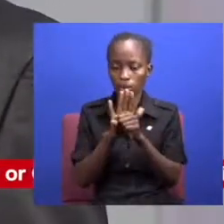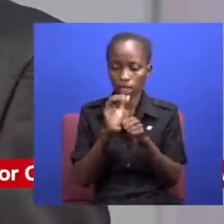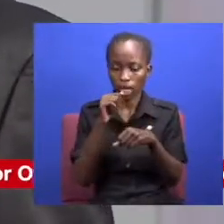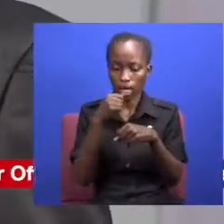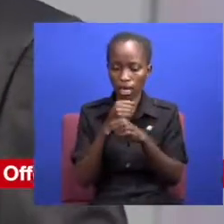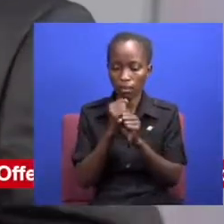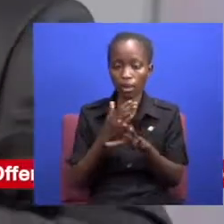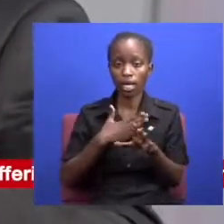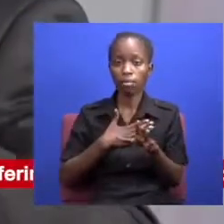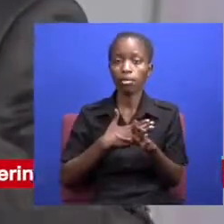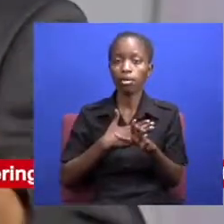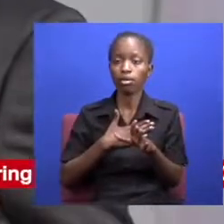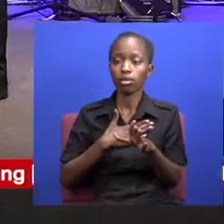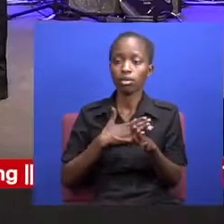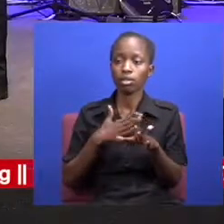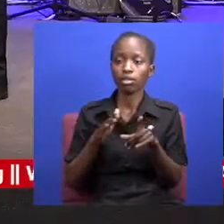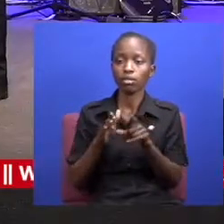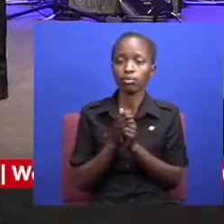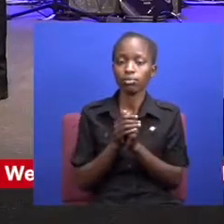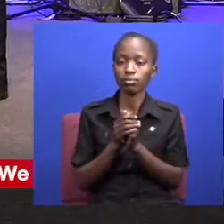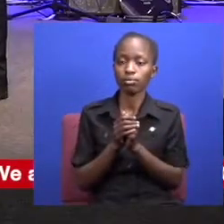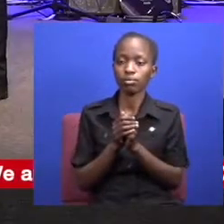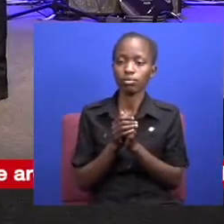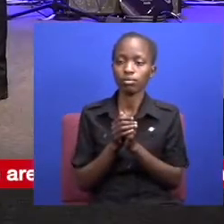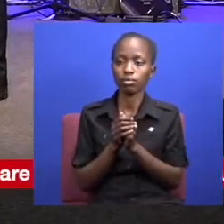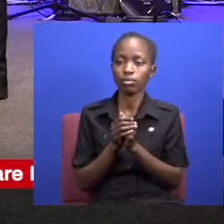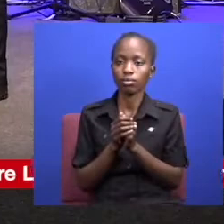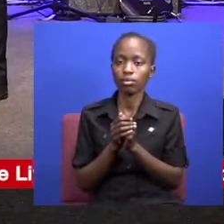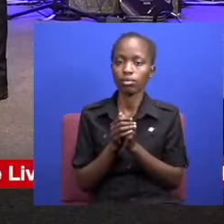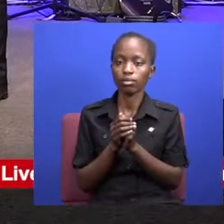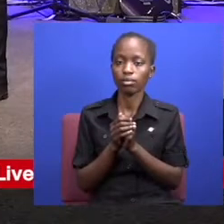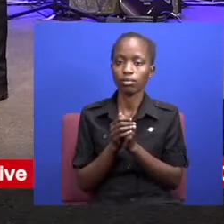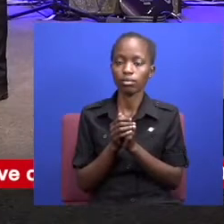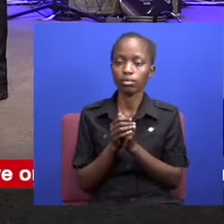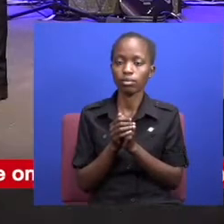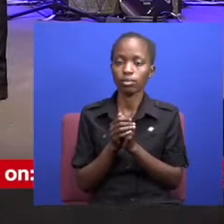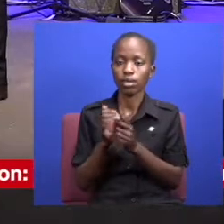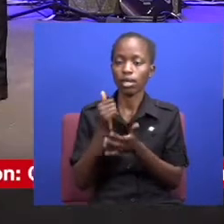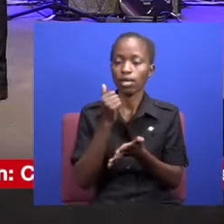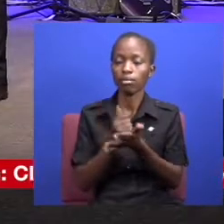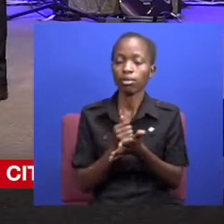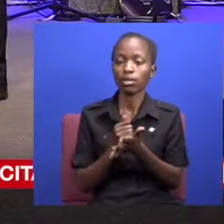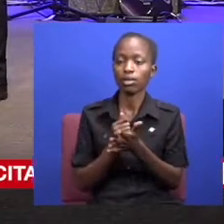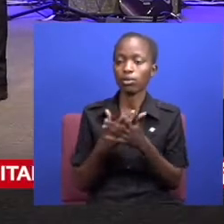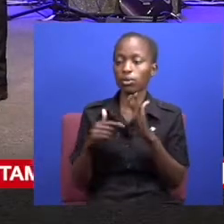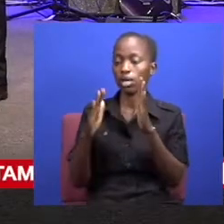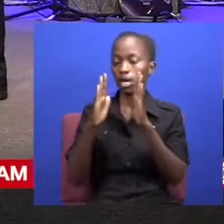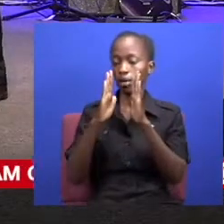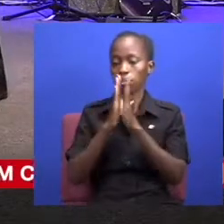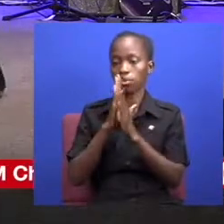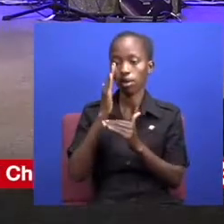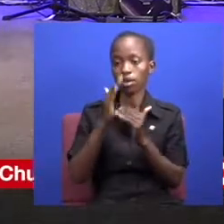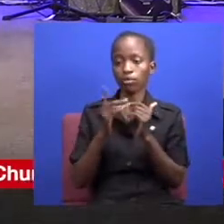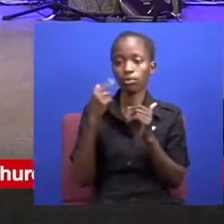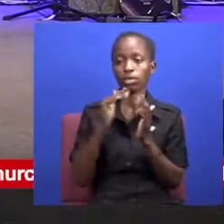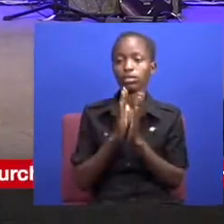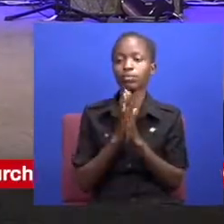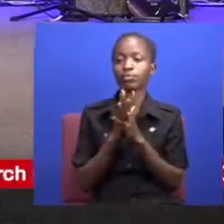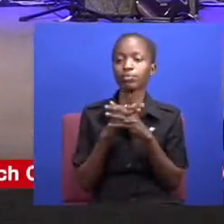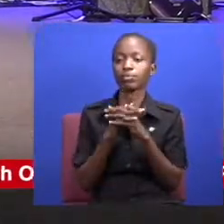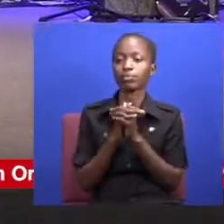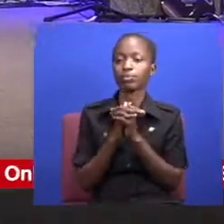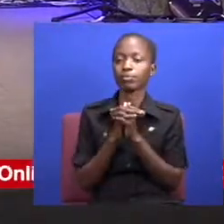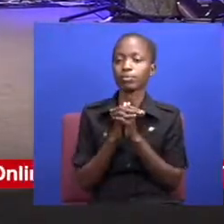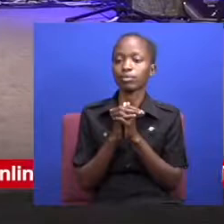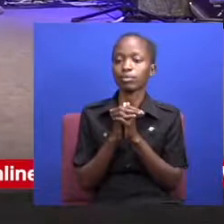make mine, etc.? And just to really search the Scriptures in that way. It was really, really good. Yeah. Amen. Thank you. You can close the service. Thank you so much. God